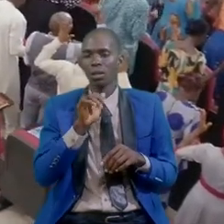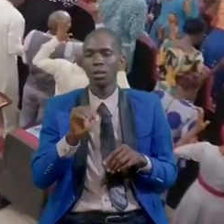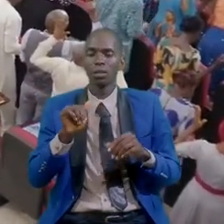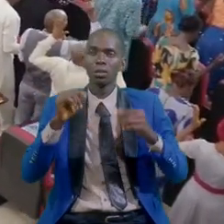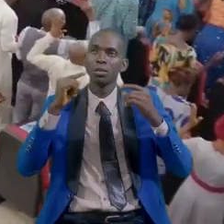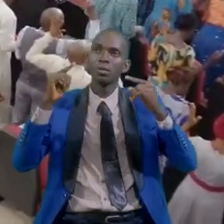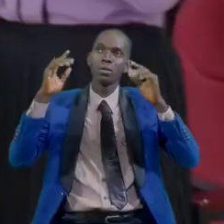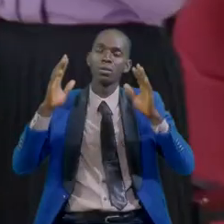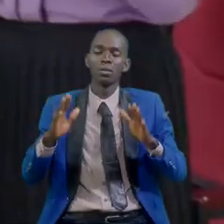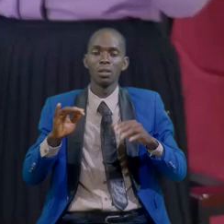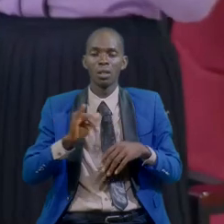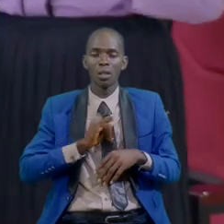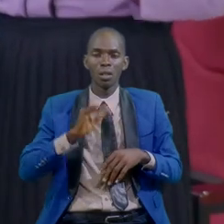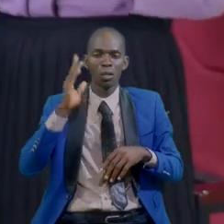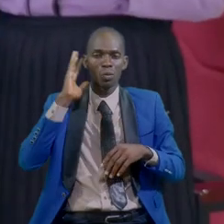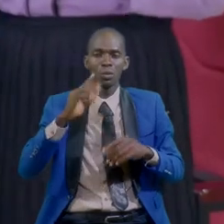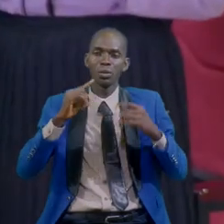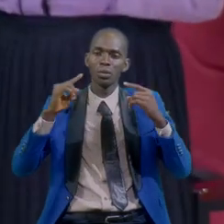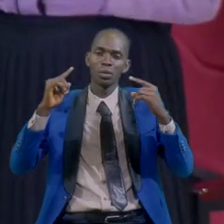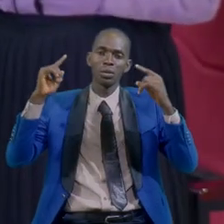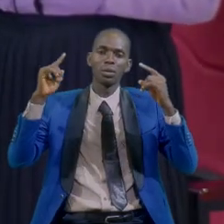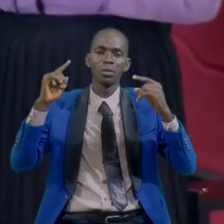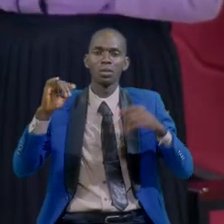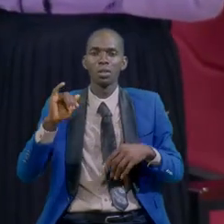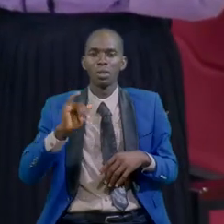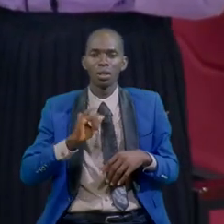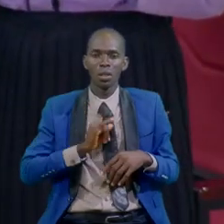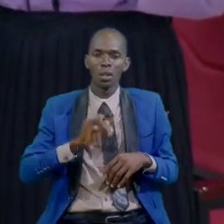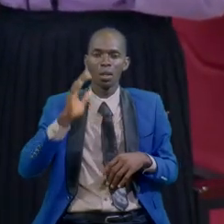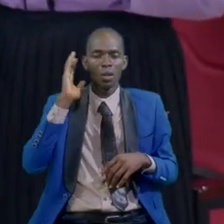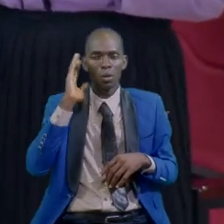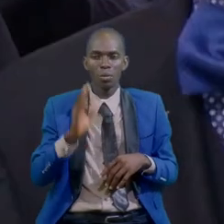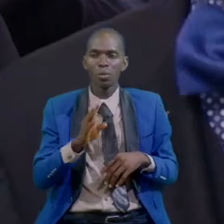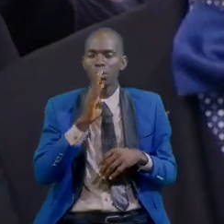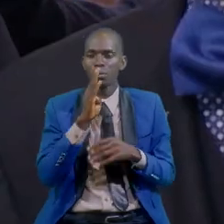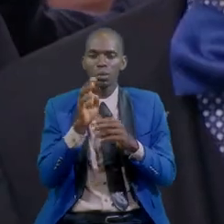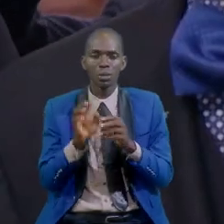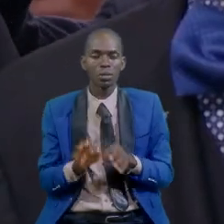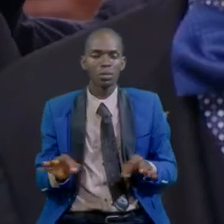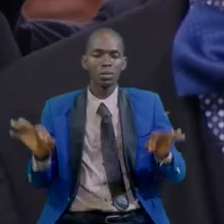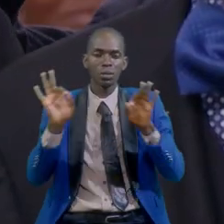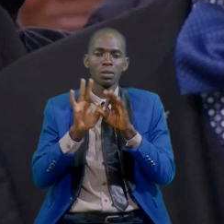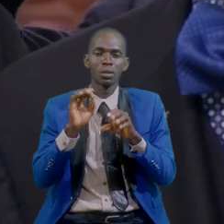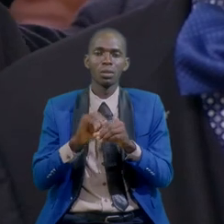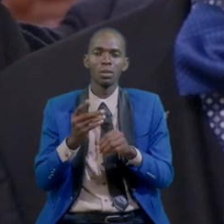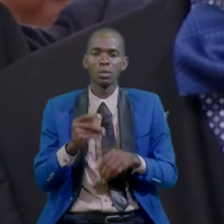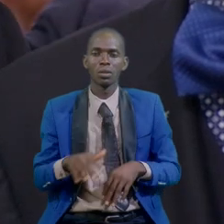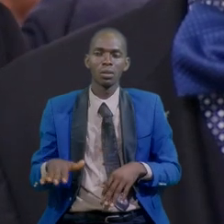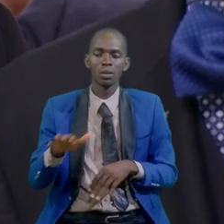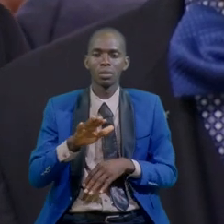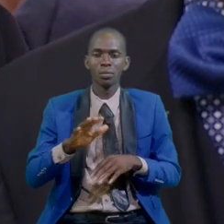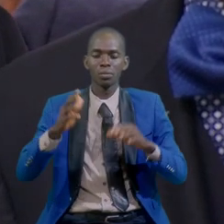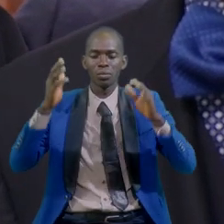I will succeed. I'll be significant in the land. Raise up that